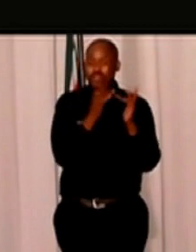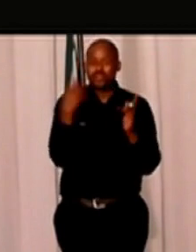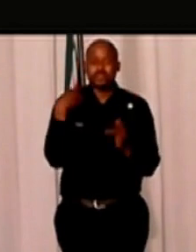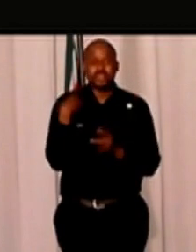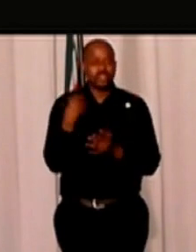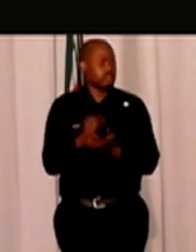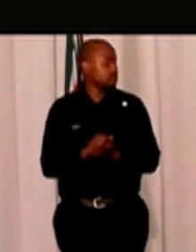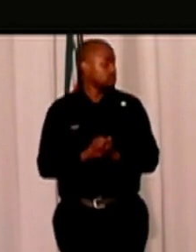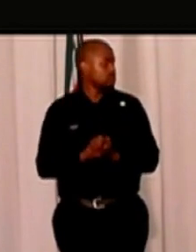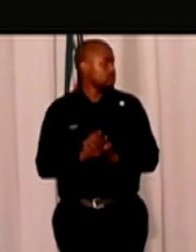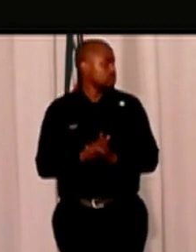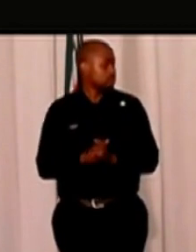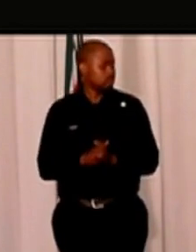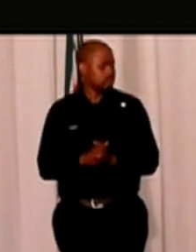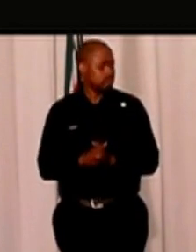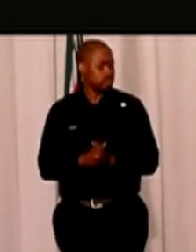please?